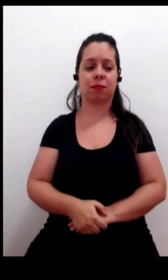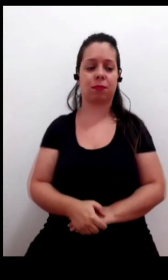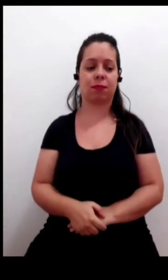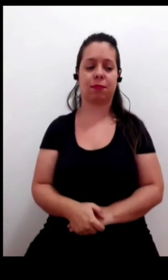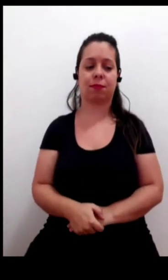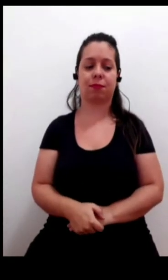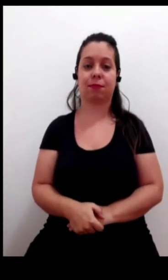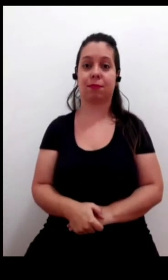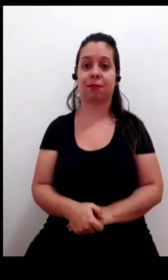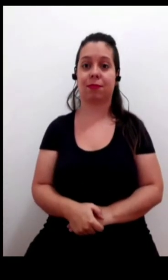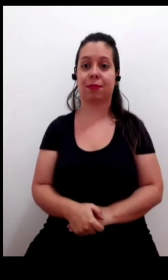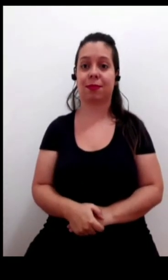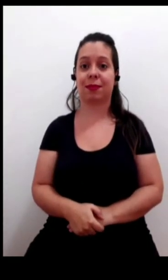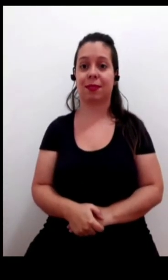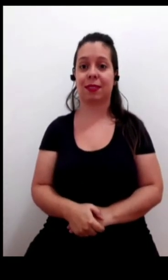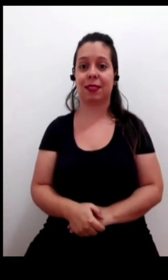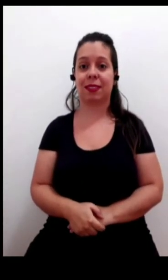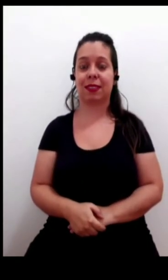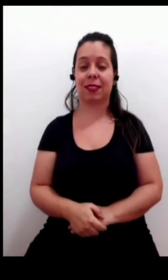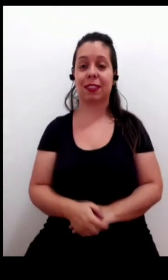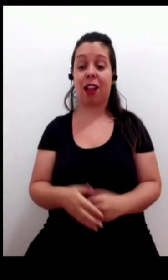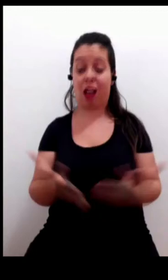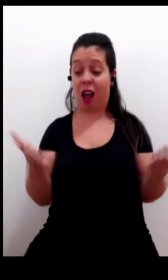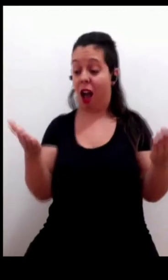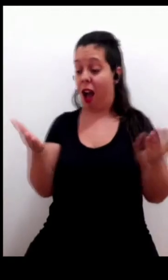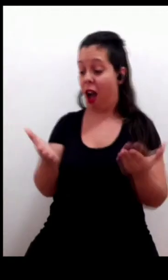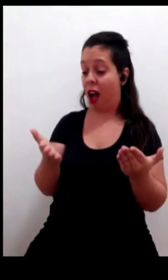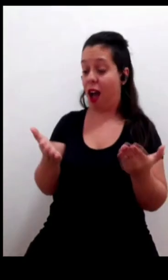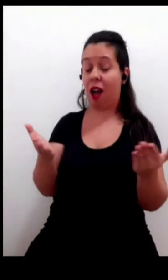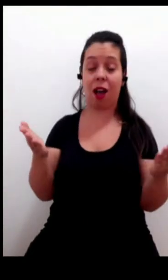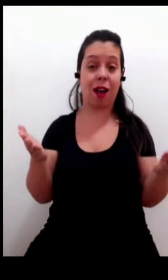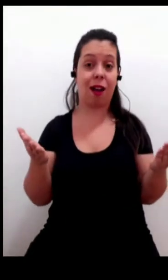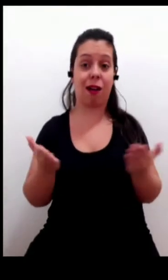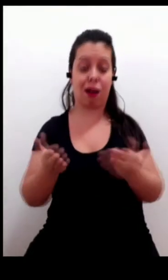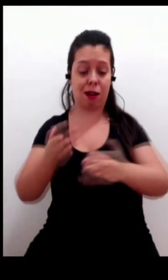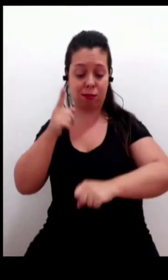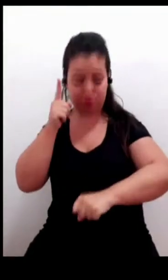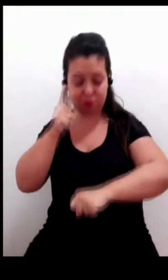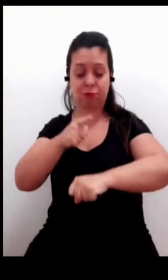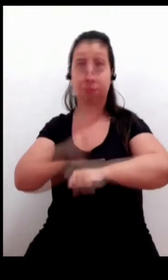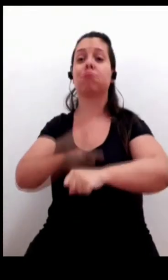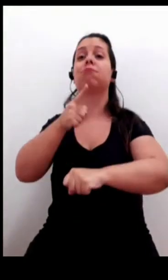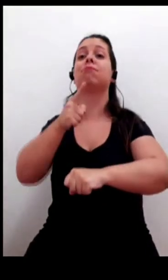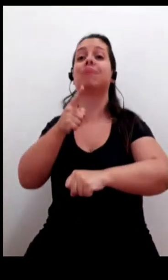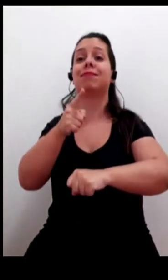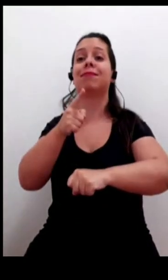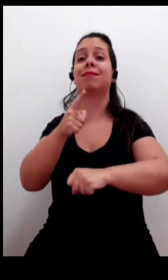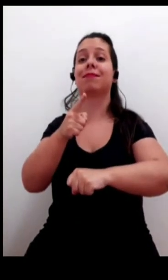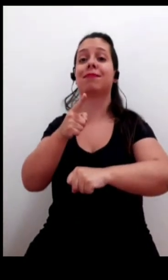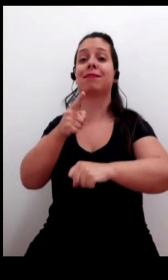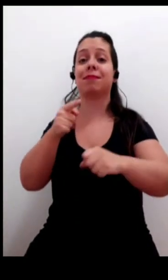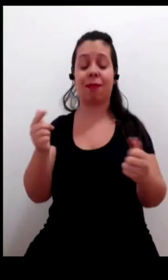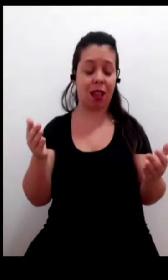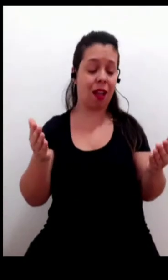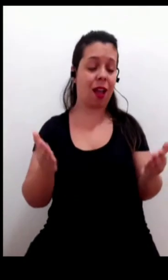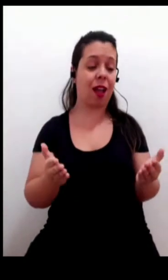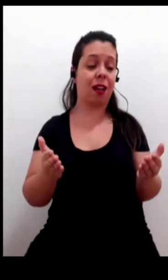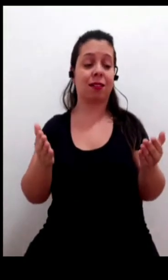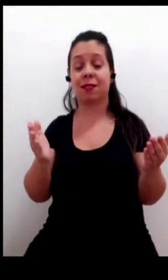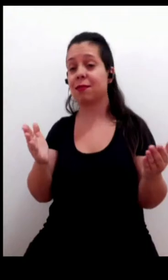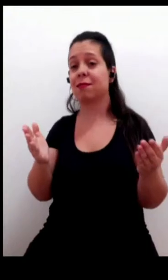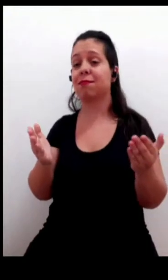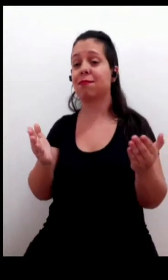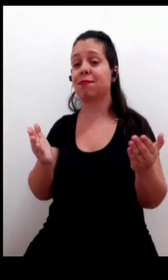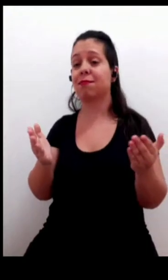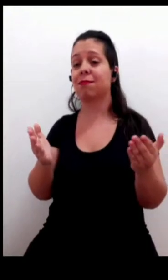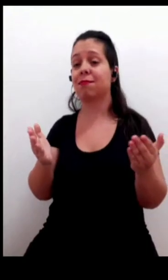Now is the moment, now is the moment,